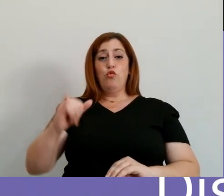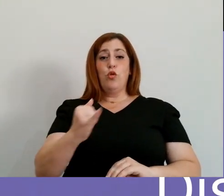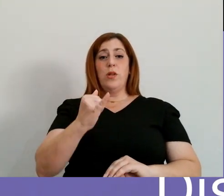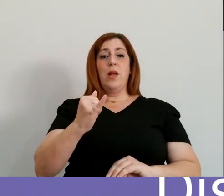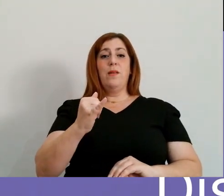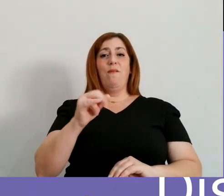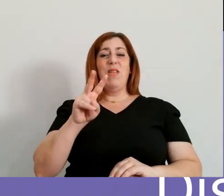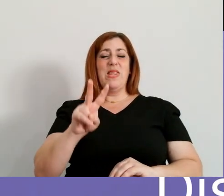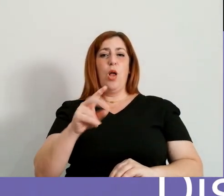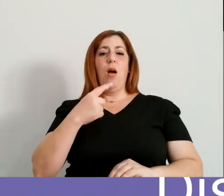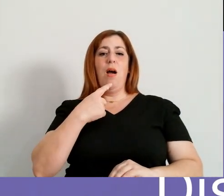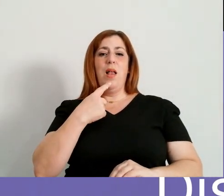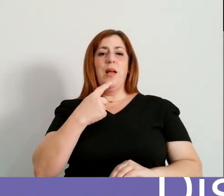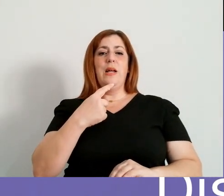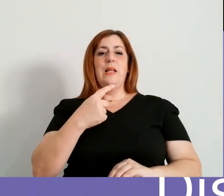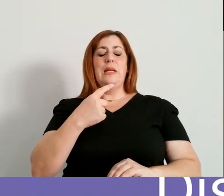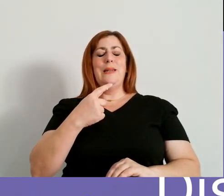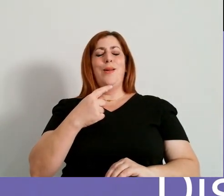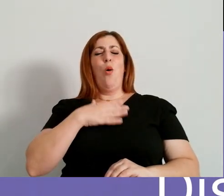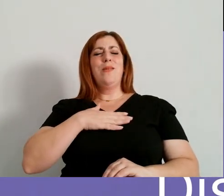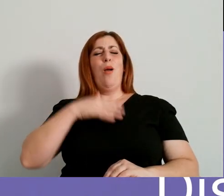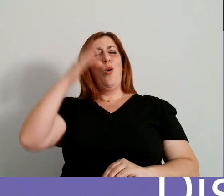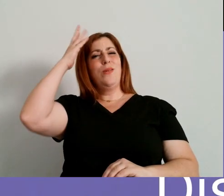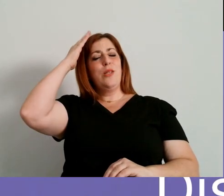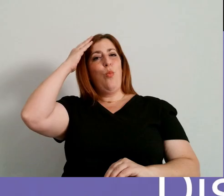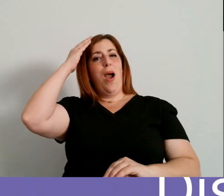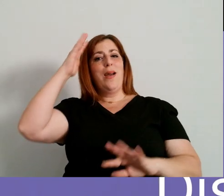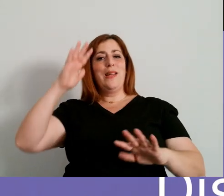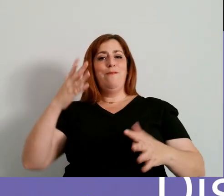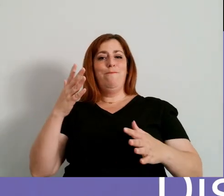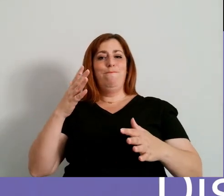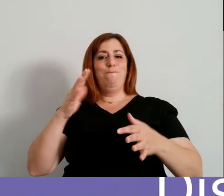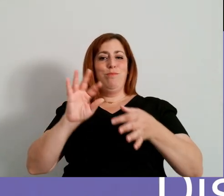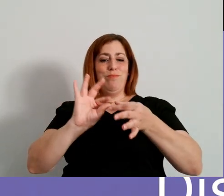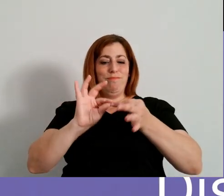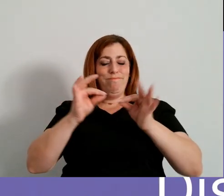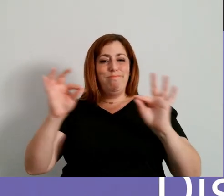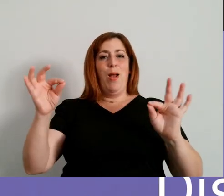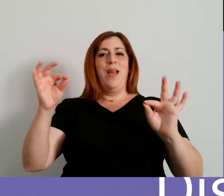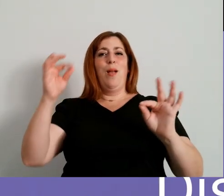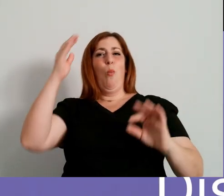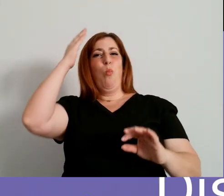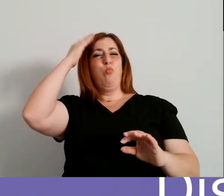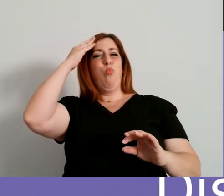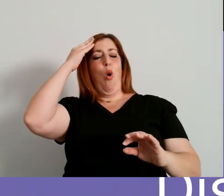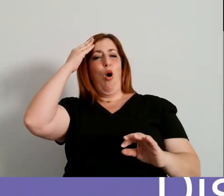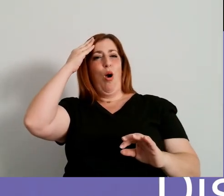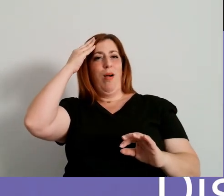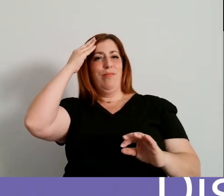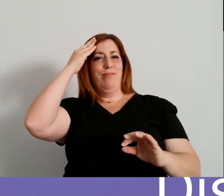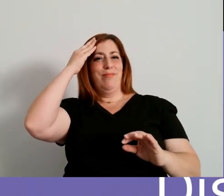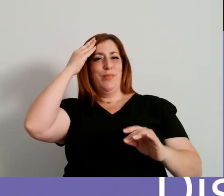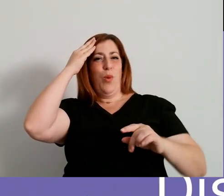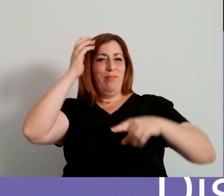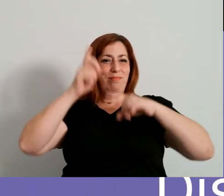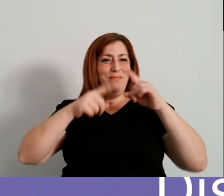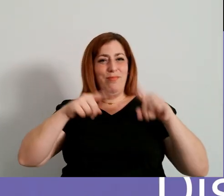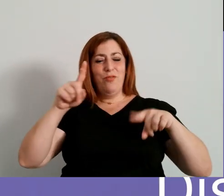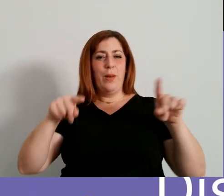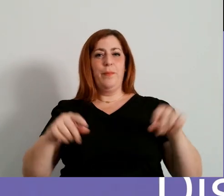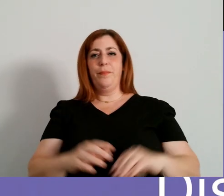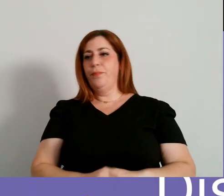Josiane Vassaldo saying, I think autism is a different wiring of the brain. Yes, and that would be what the definition of